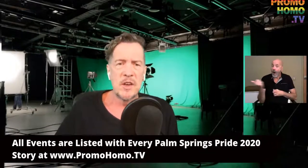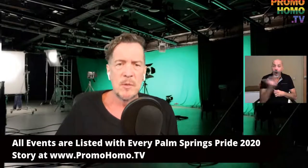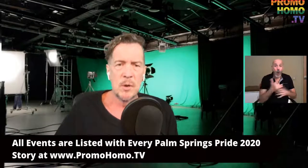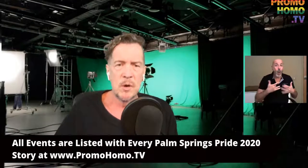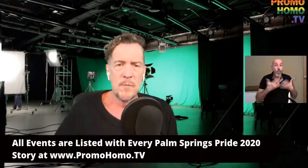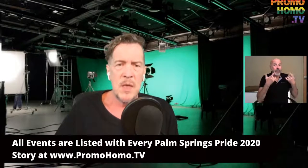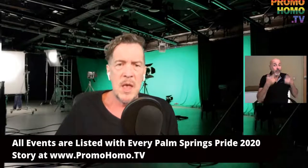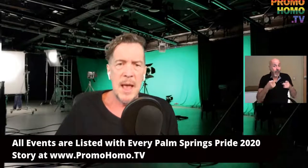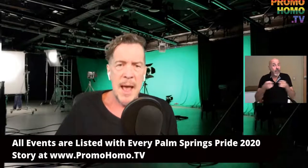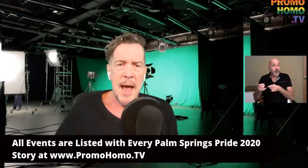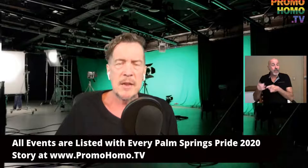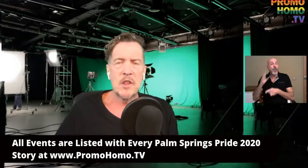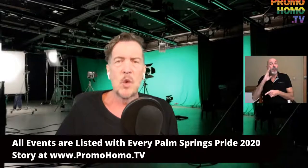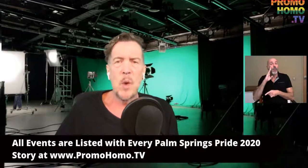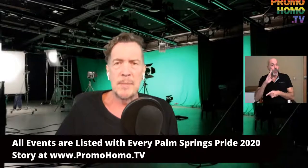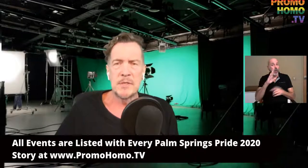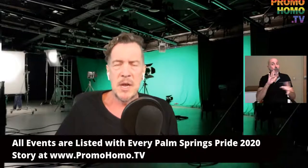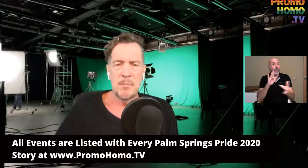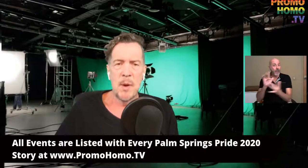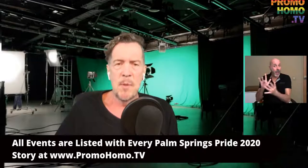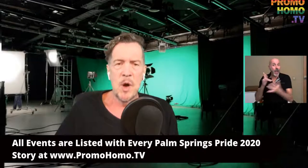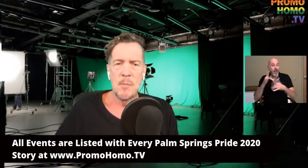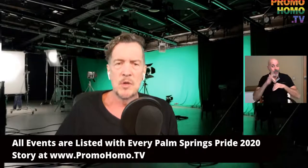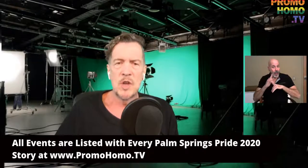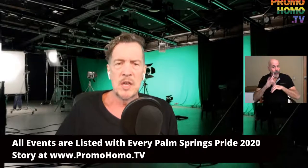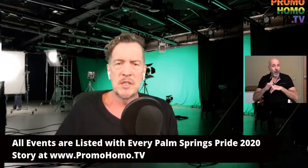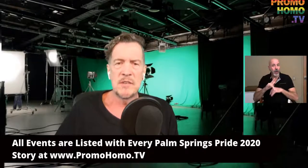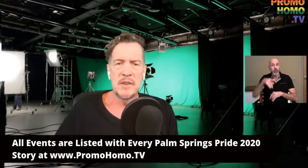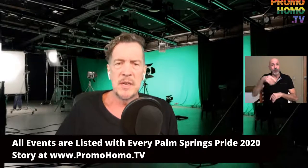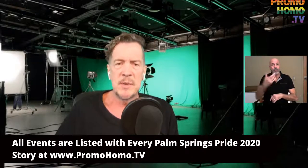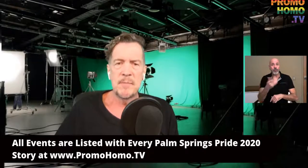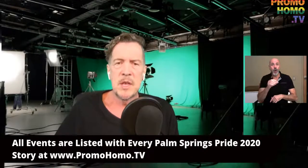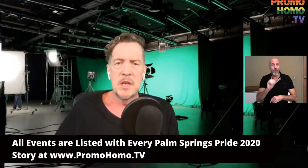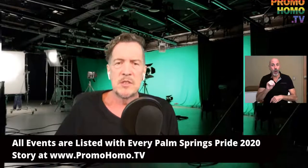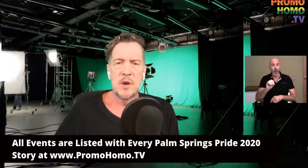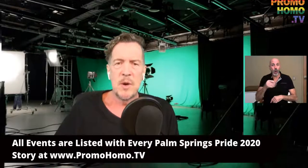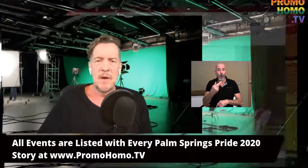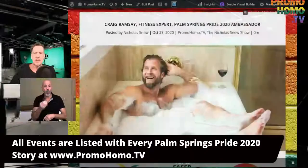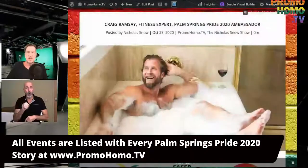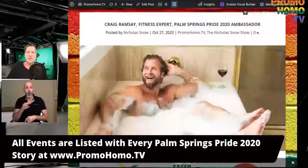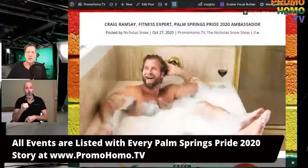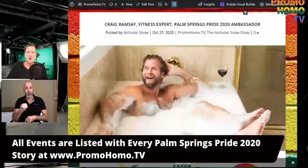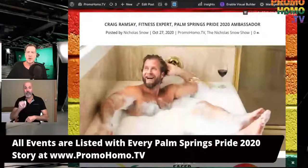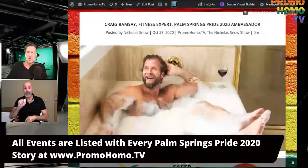are available at the website PromoHomo.tv. So